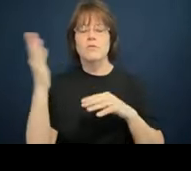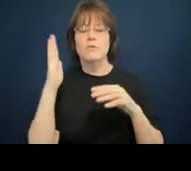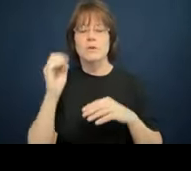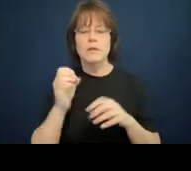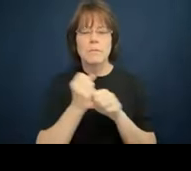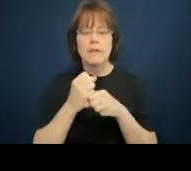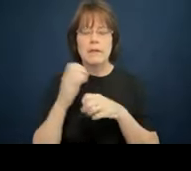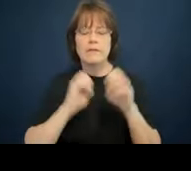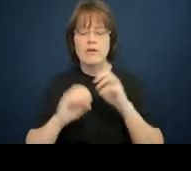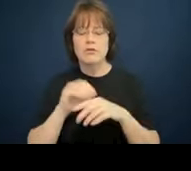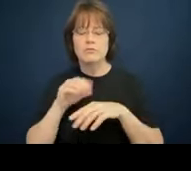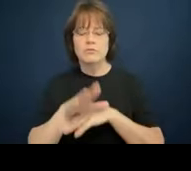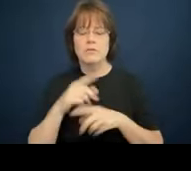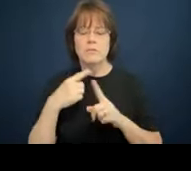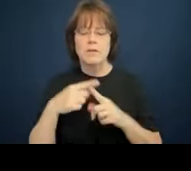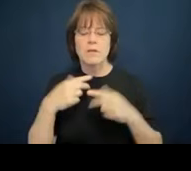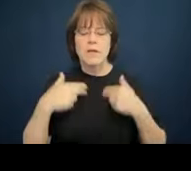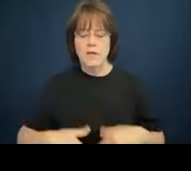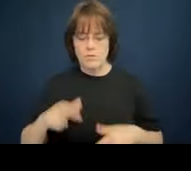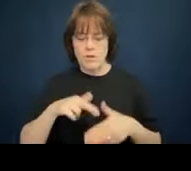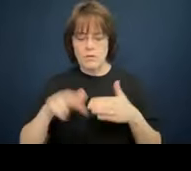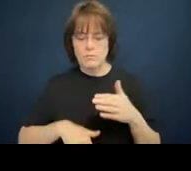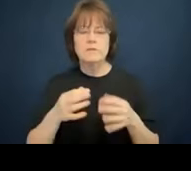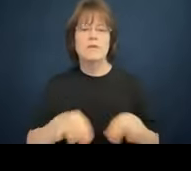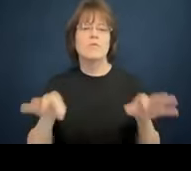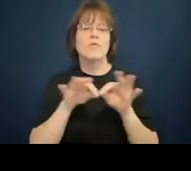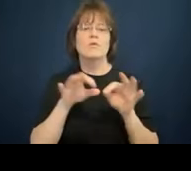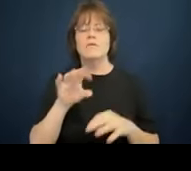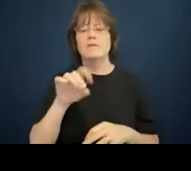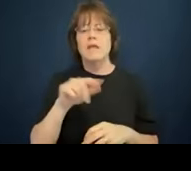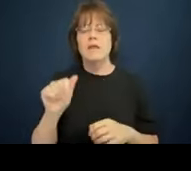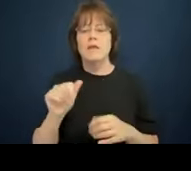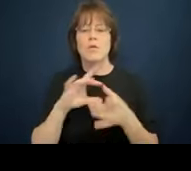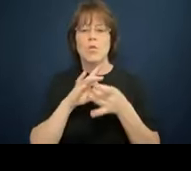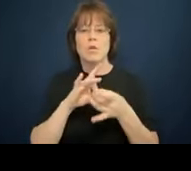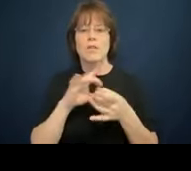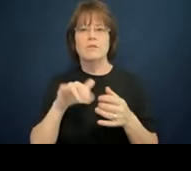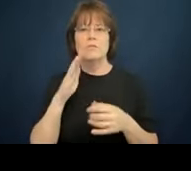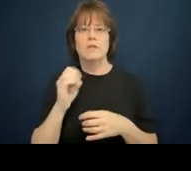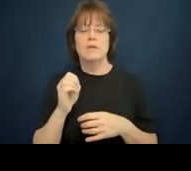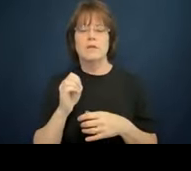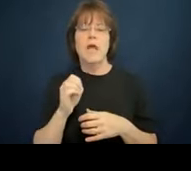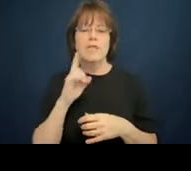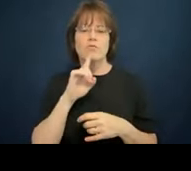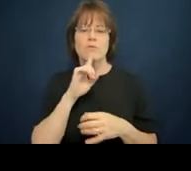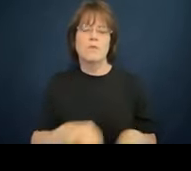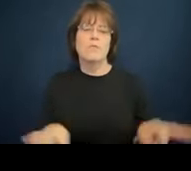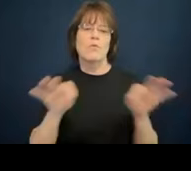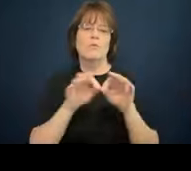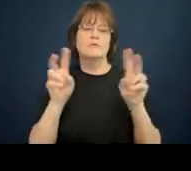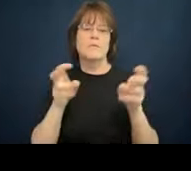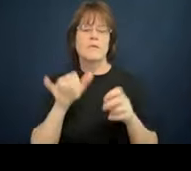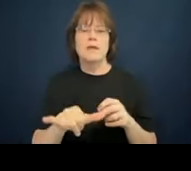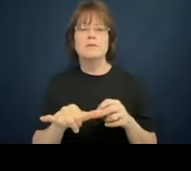linking environmental exposure and health outcomes, the importance of data coordination. And this is going to be like a really important topic because